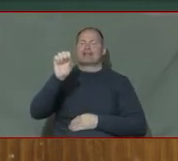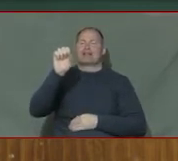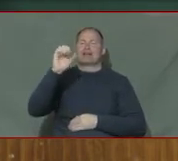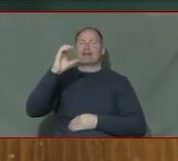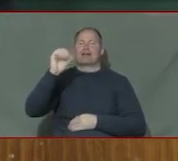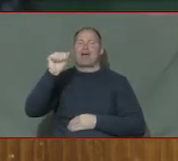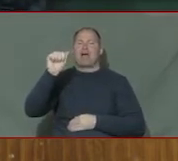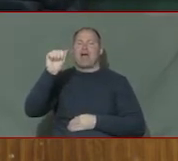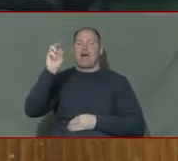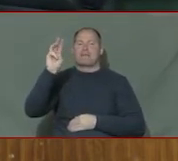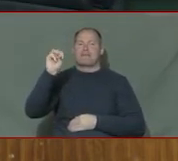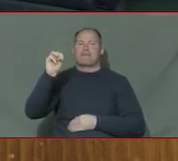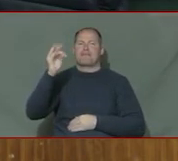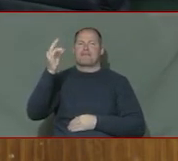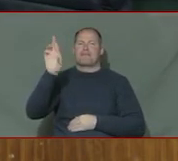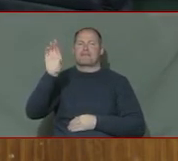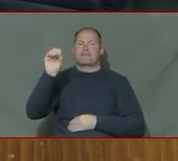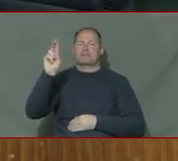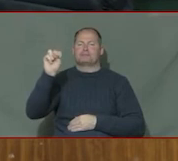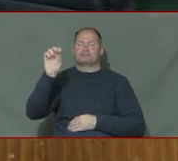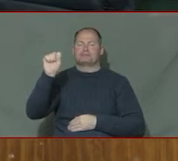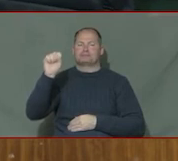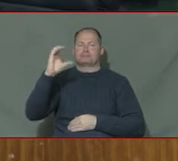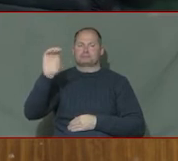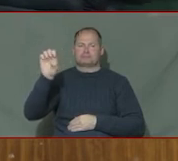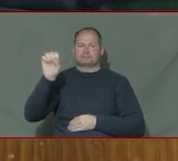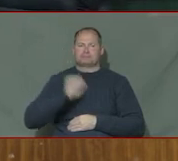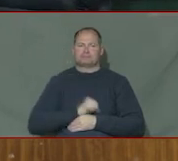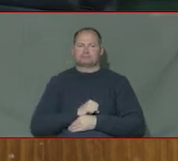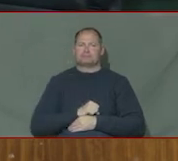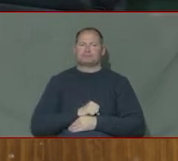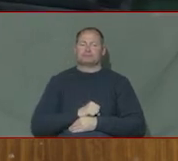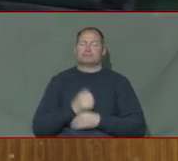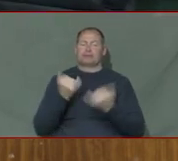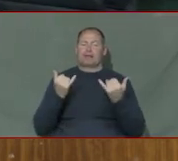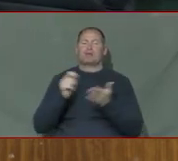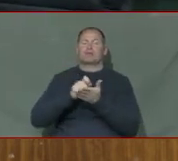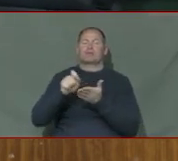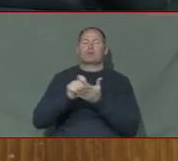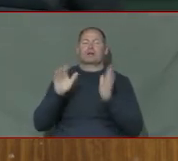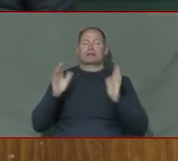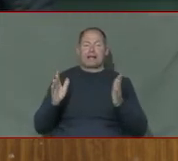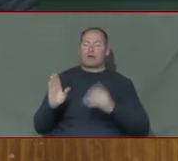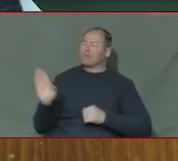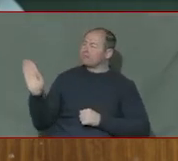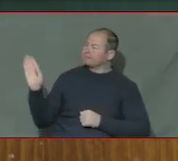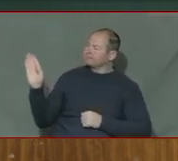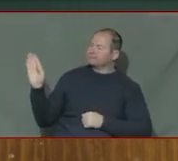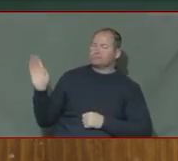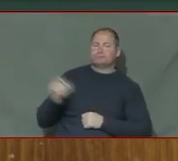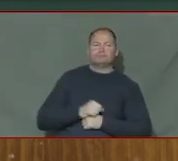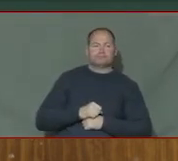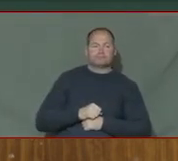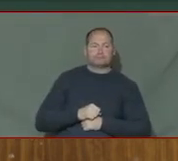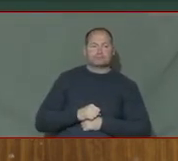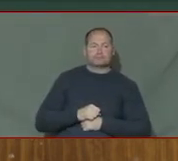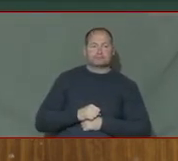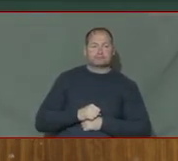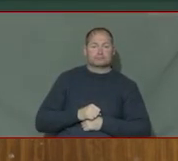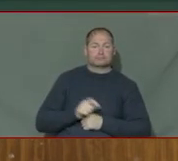the circumference here is 2 pi r or pi d times the height. Does that make